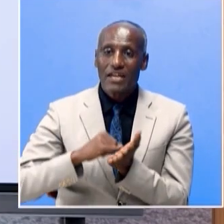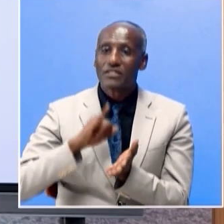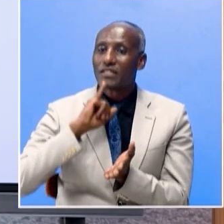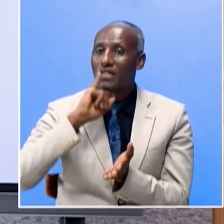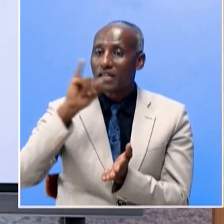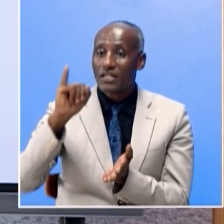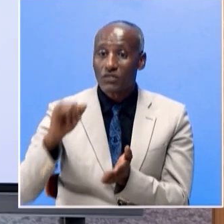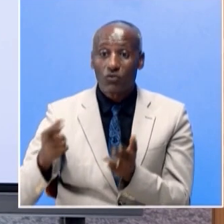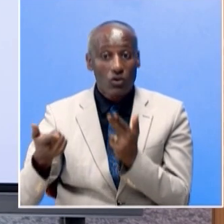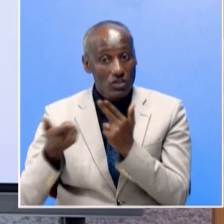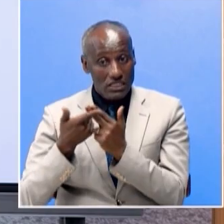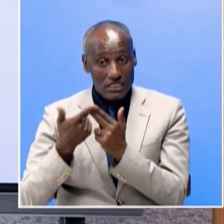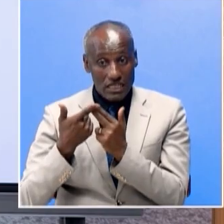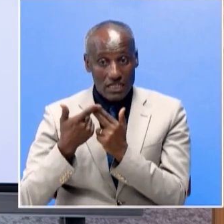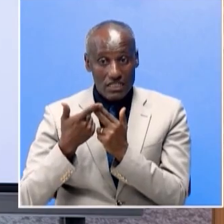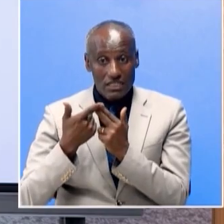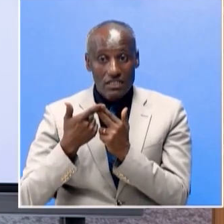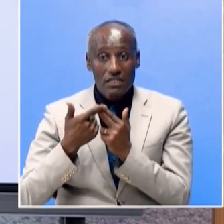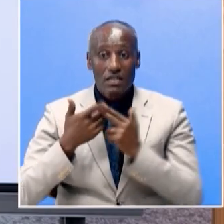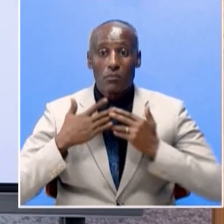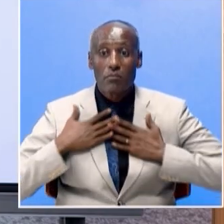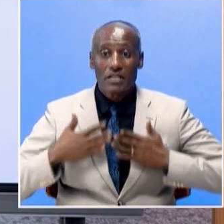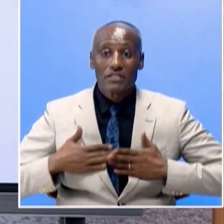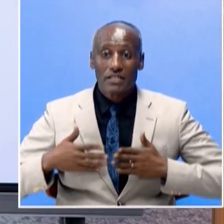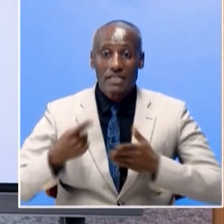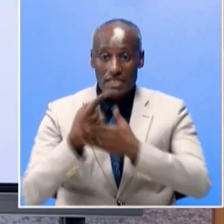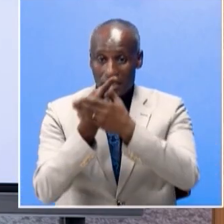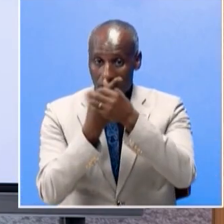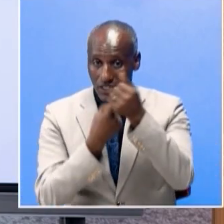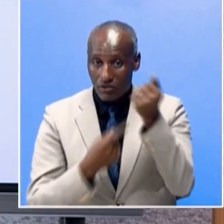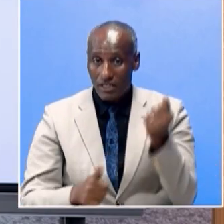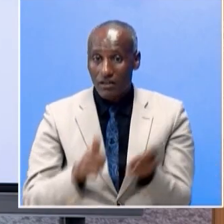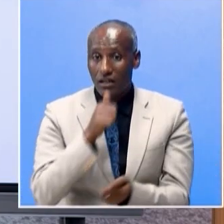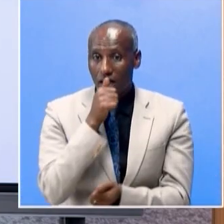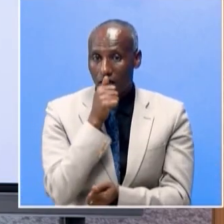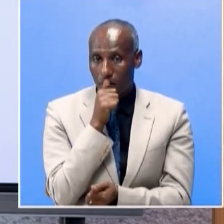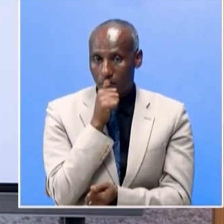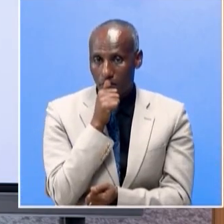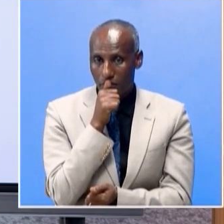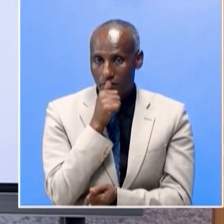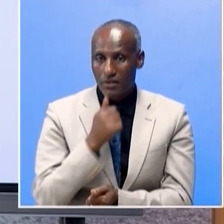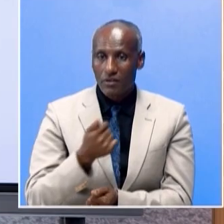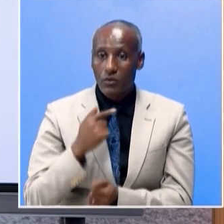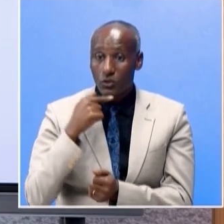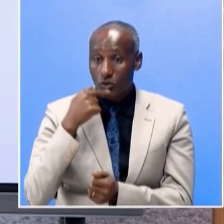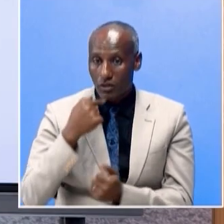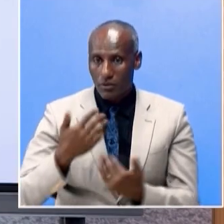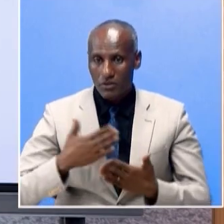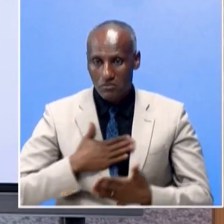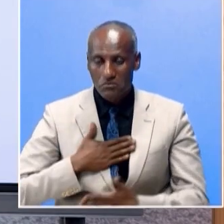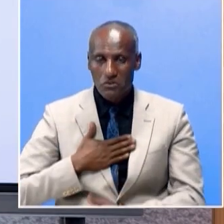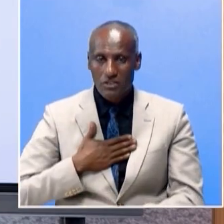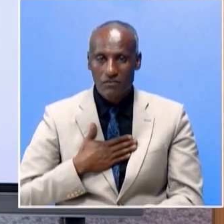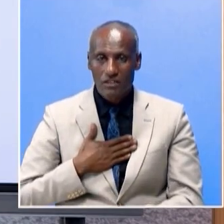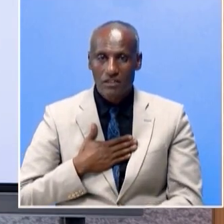third person, singular, okay? What about am? If you're talking about yourself, I am. Okay?